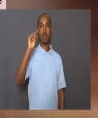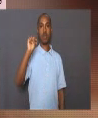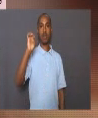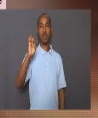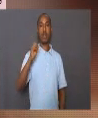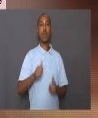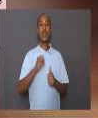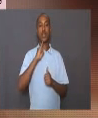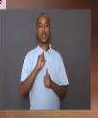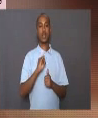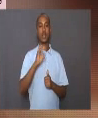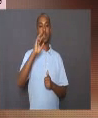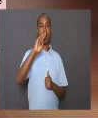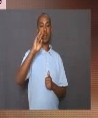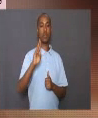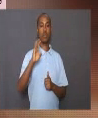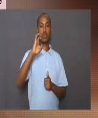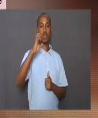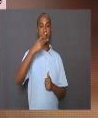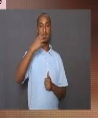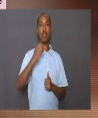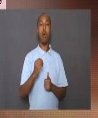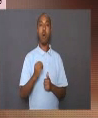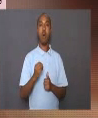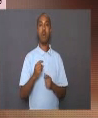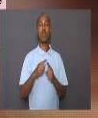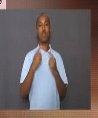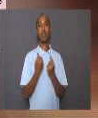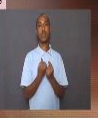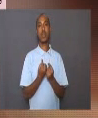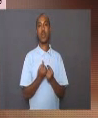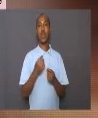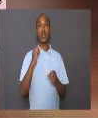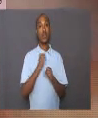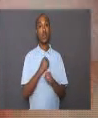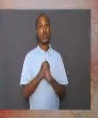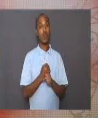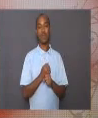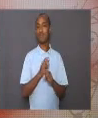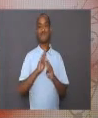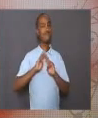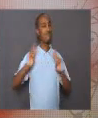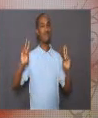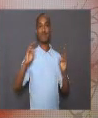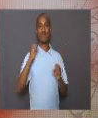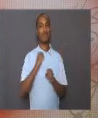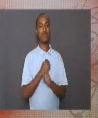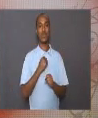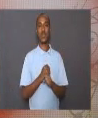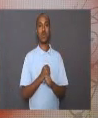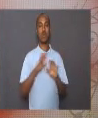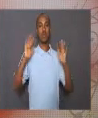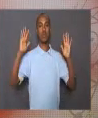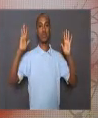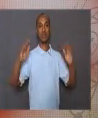ketone. If these were your answers, excellent job. That is all the time